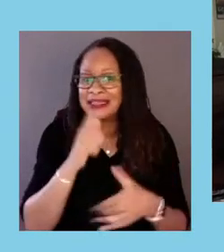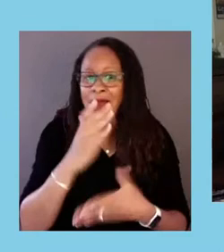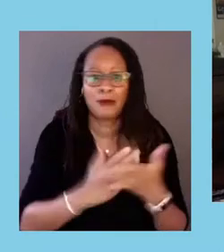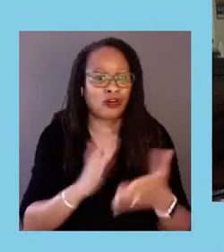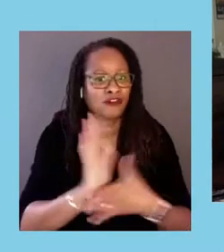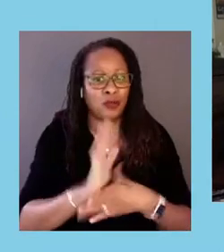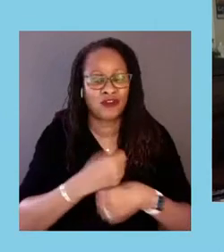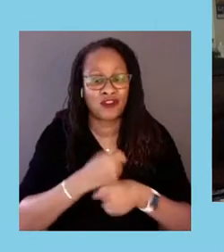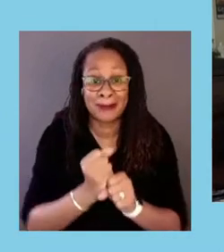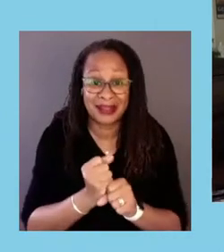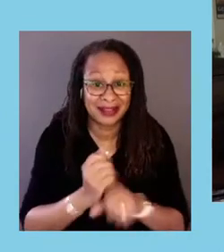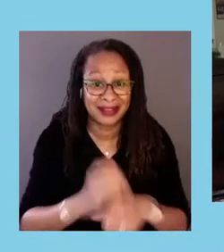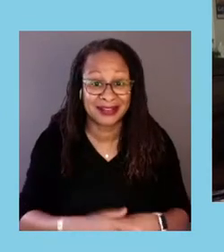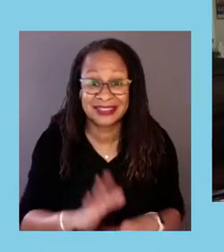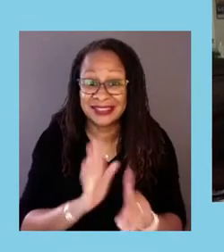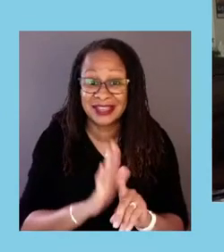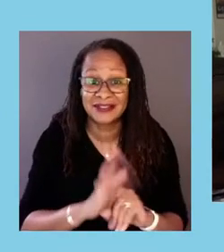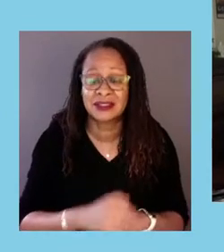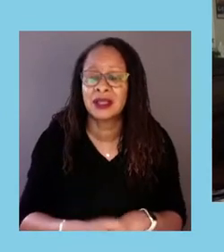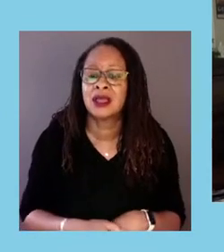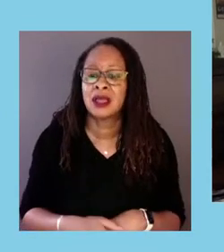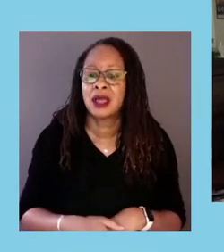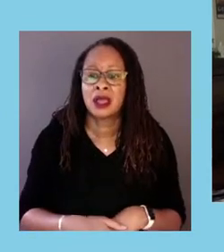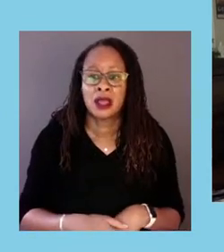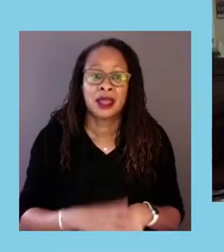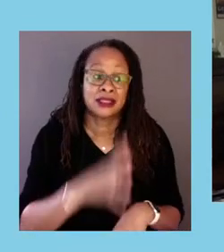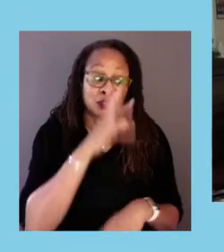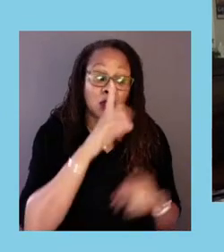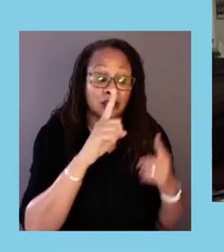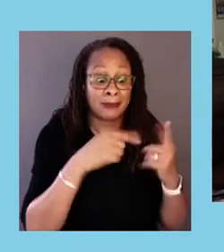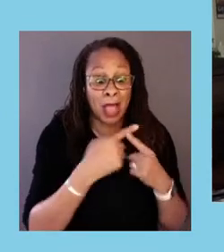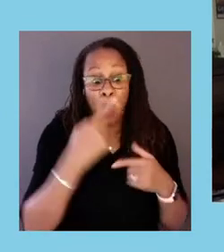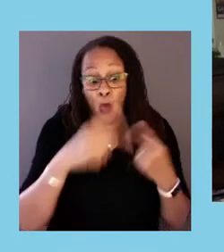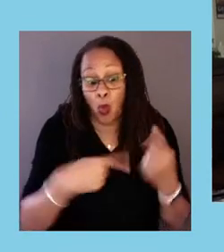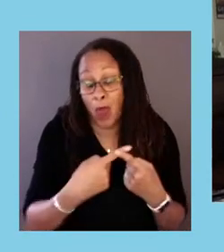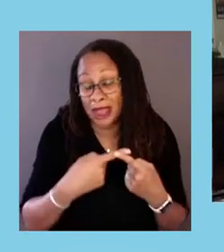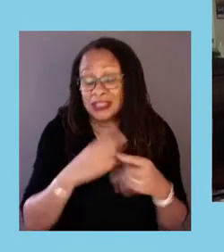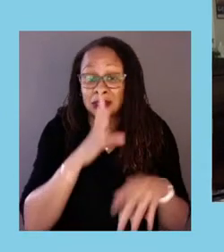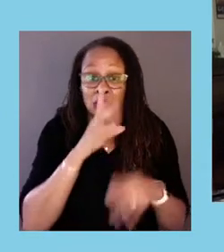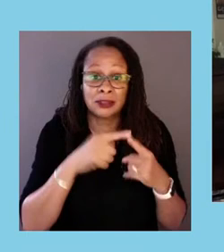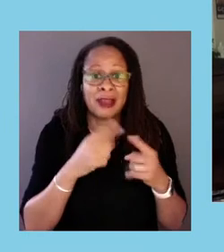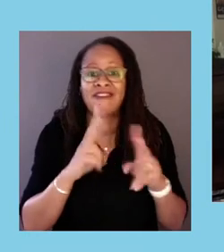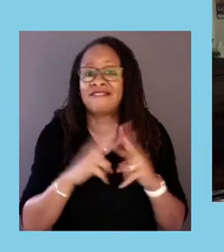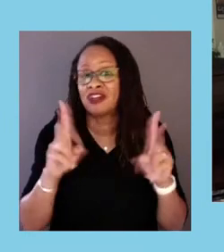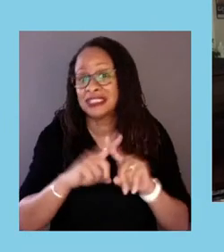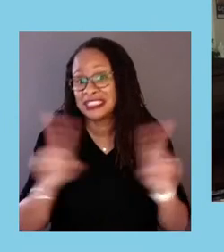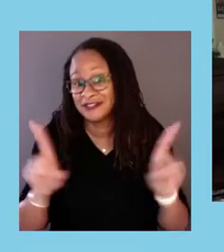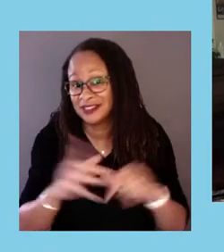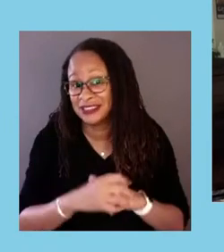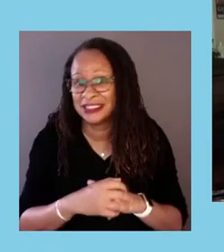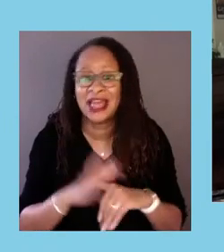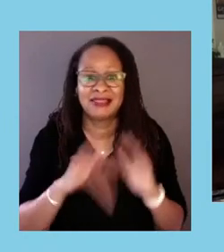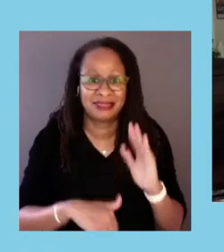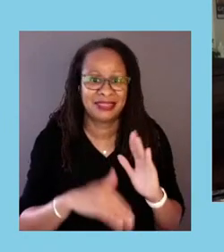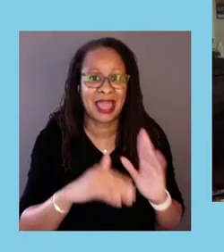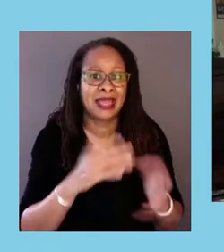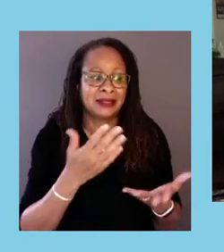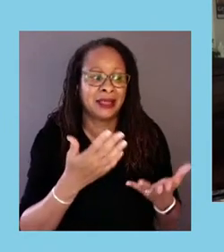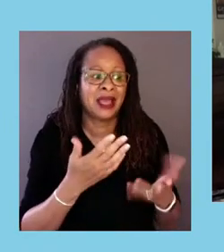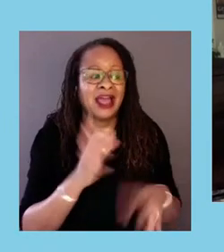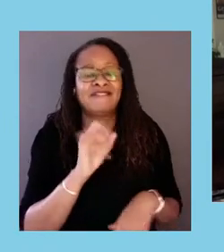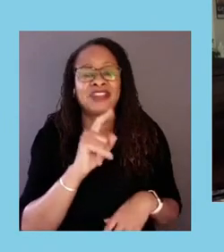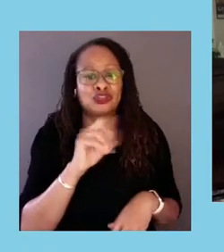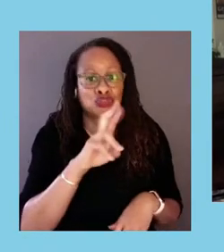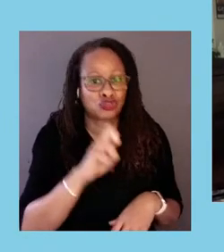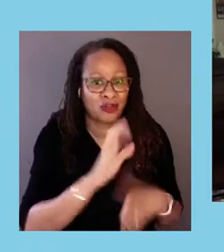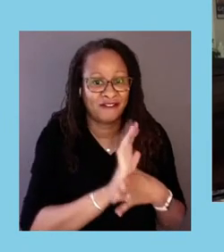even it's talked about when it's talked about very differently, even. So if we have separate craft